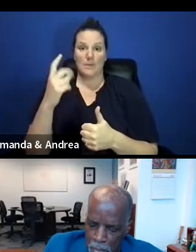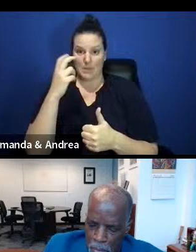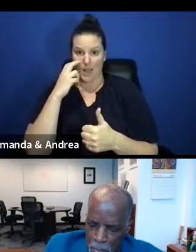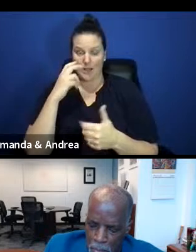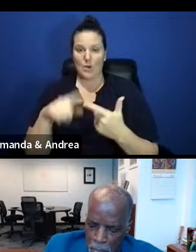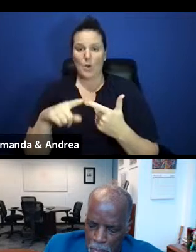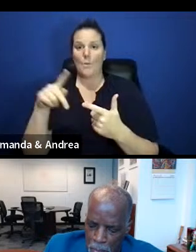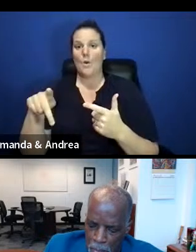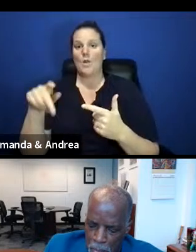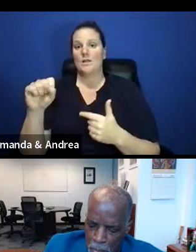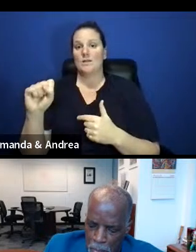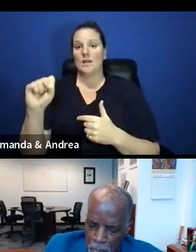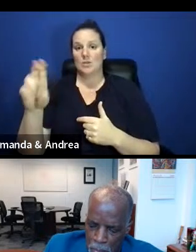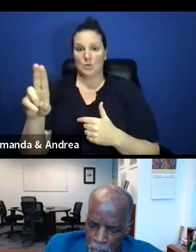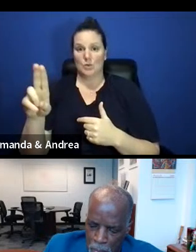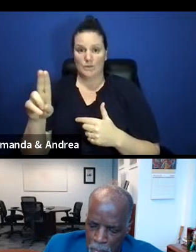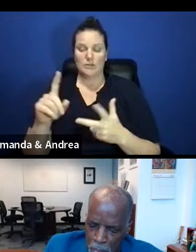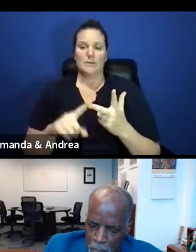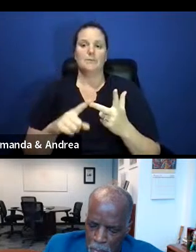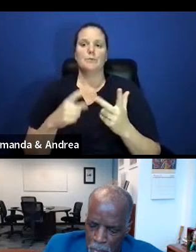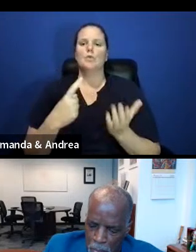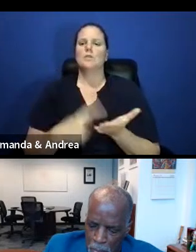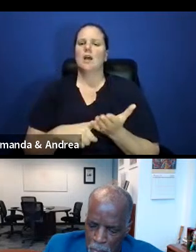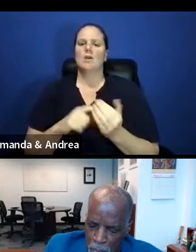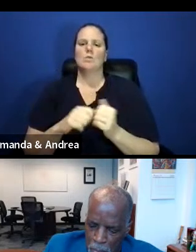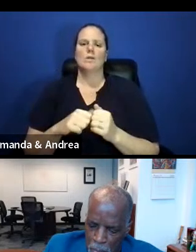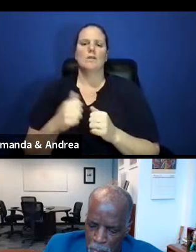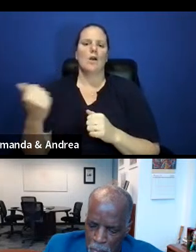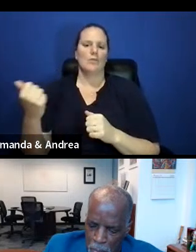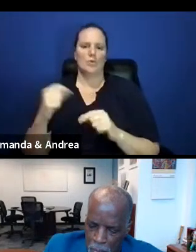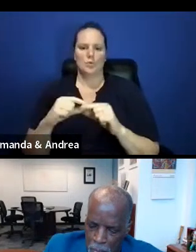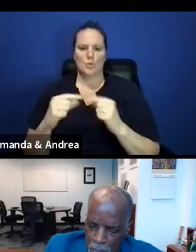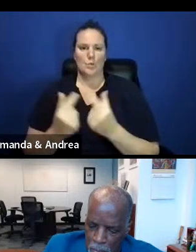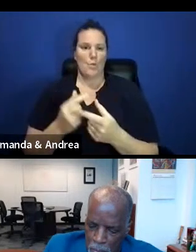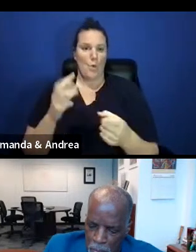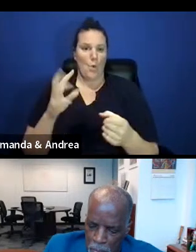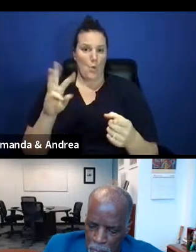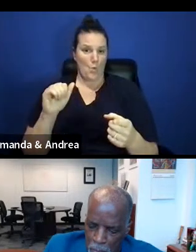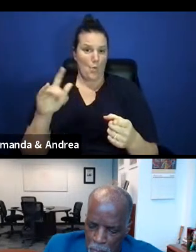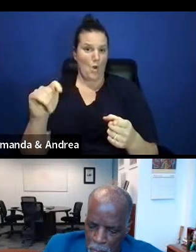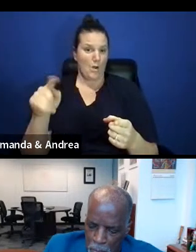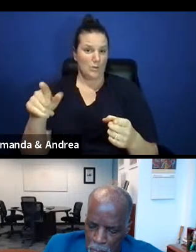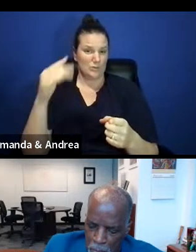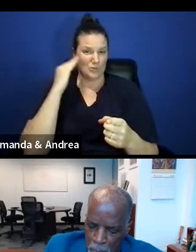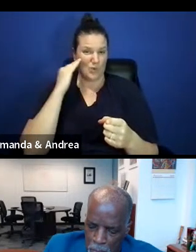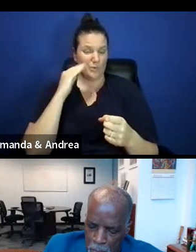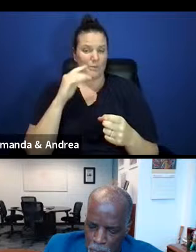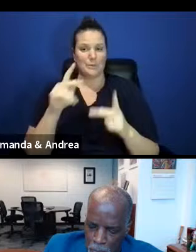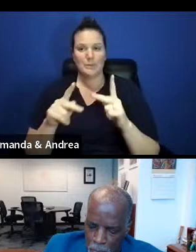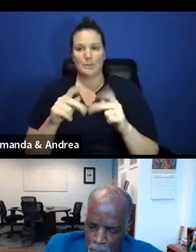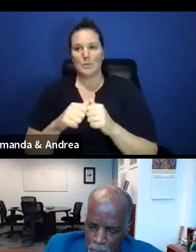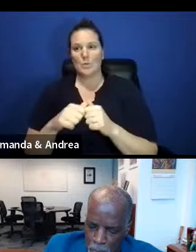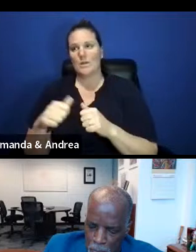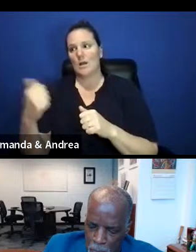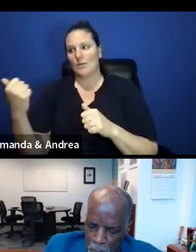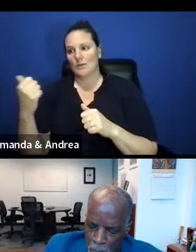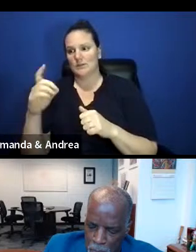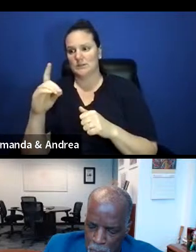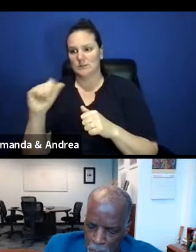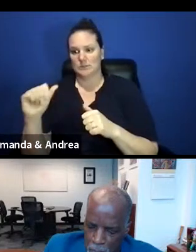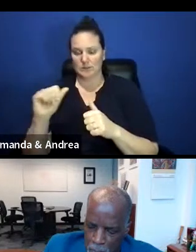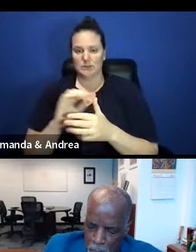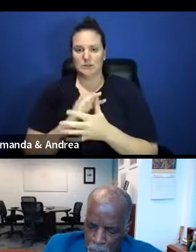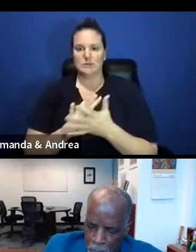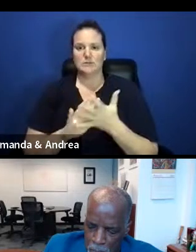you can speak to other groups that we've reached out to in terms of people with other disabilities.